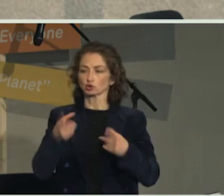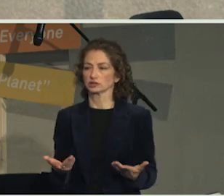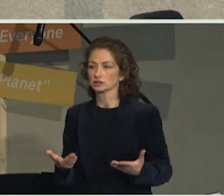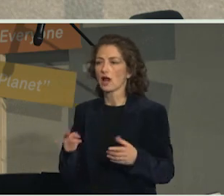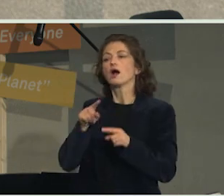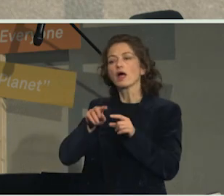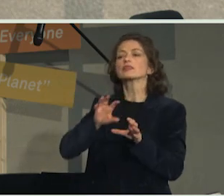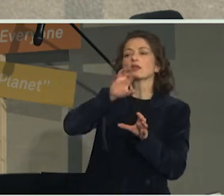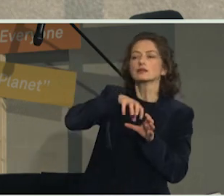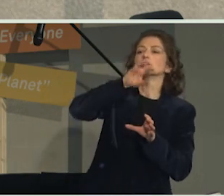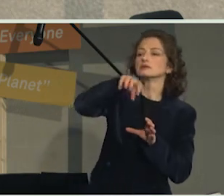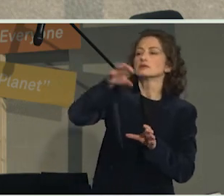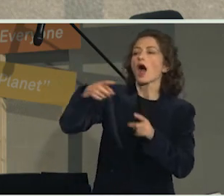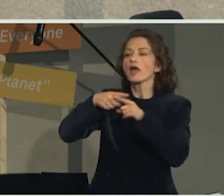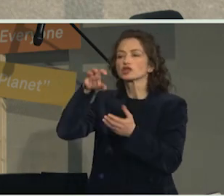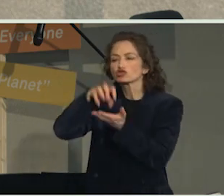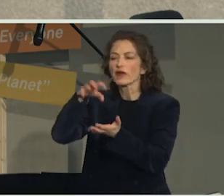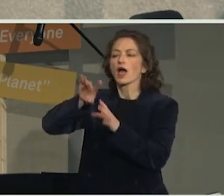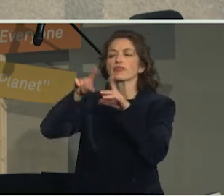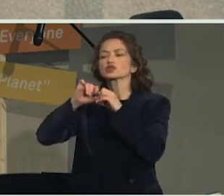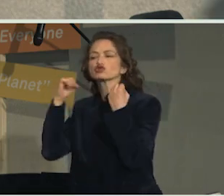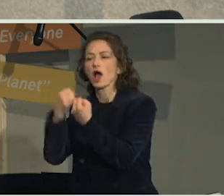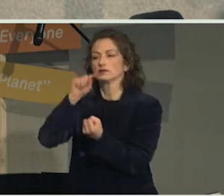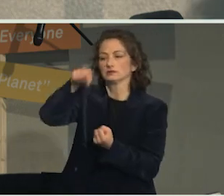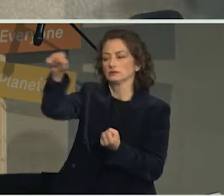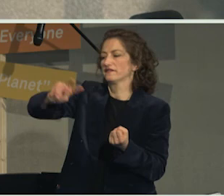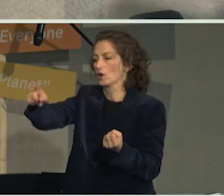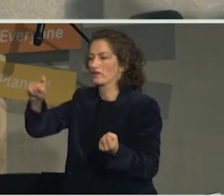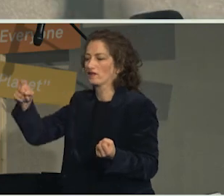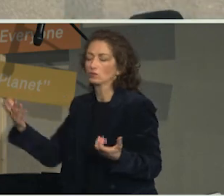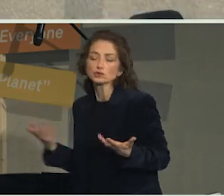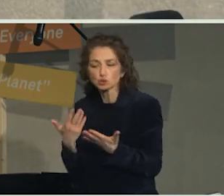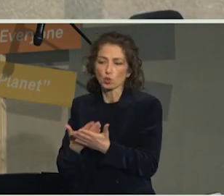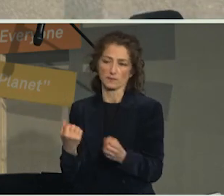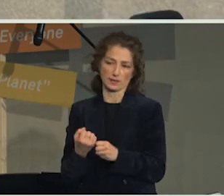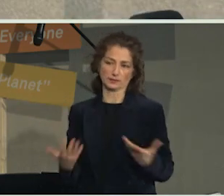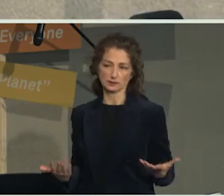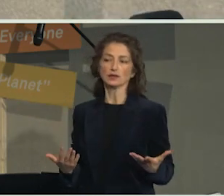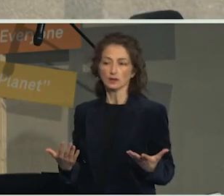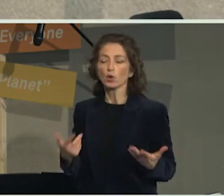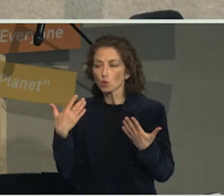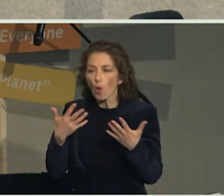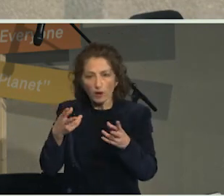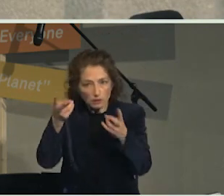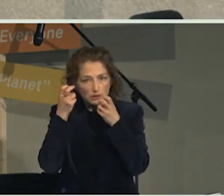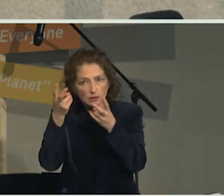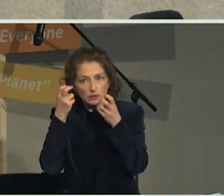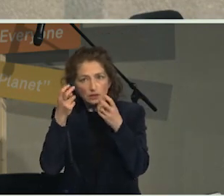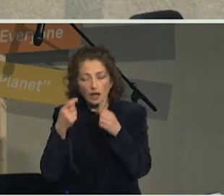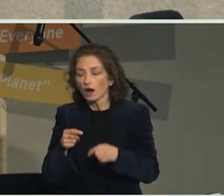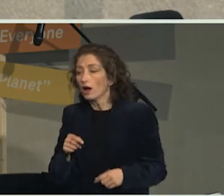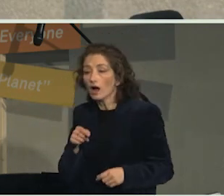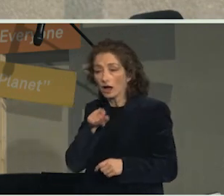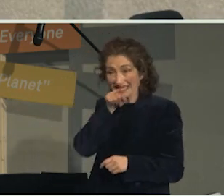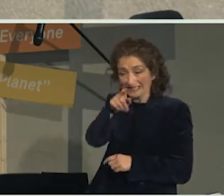who identifies as a woman or girl of color or gender nonconforming person. And many a times they are talking about